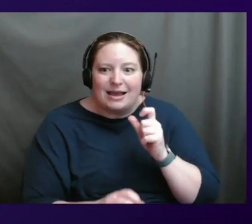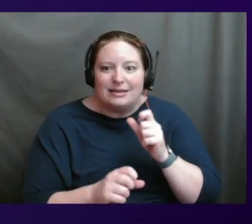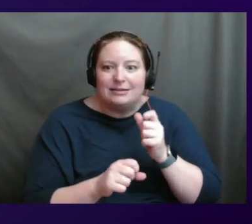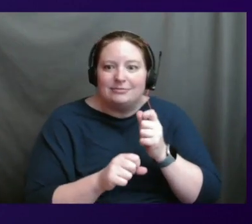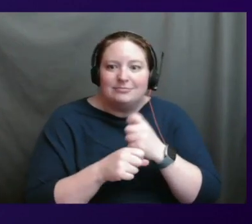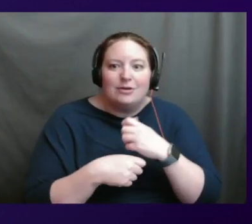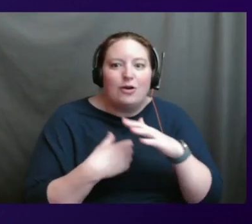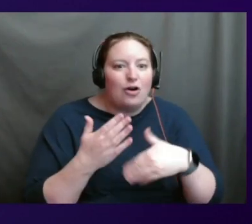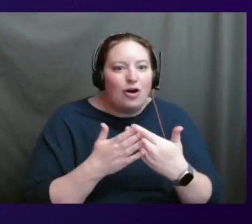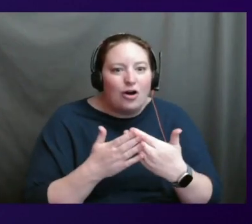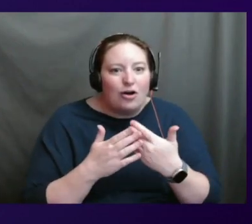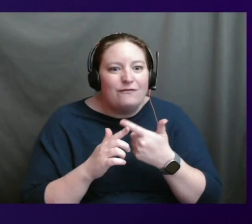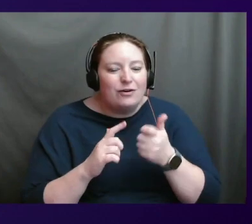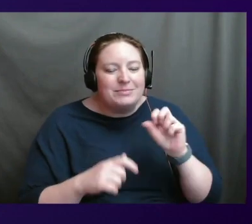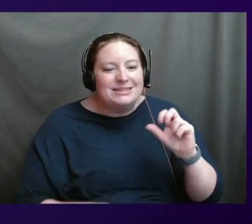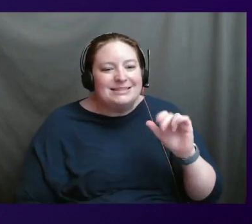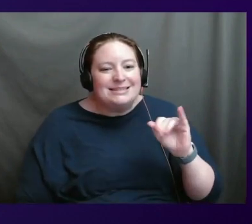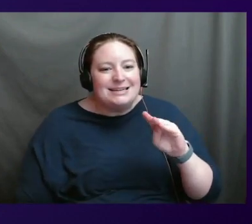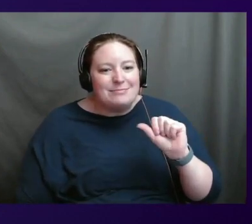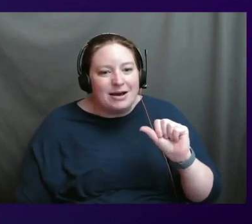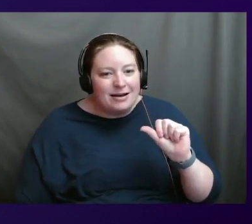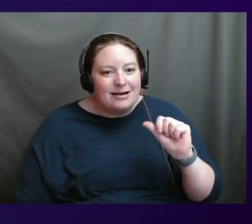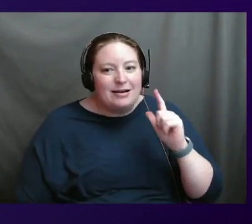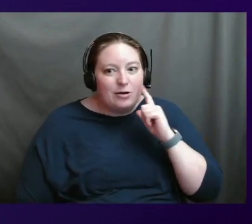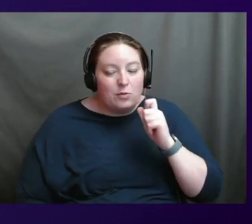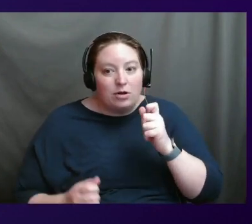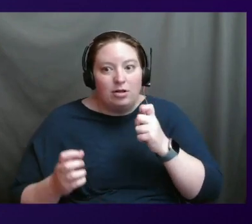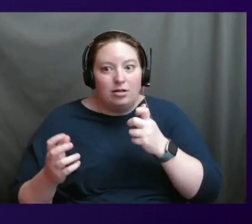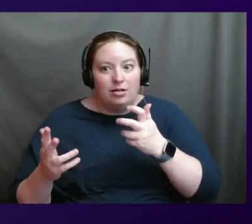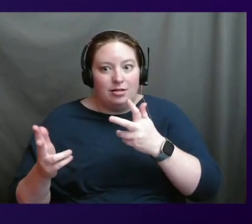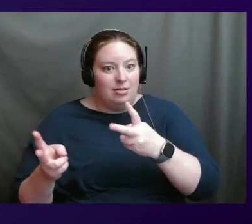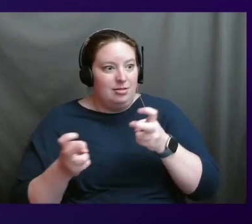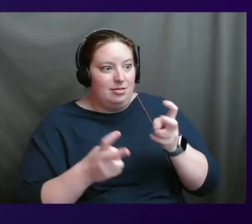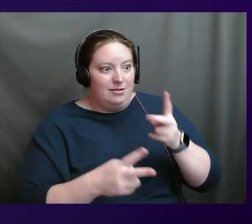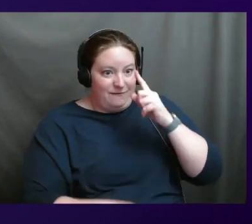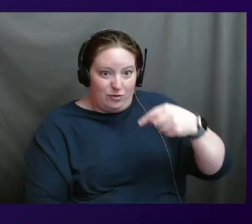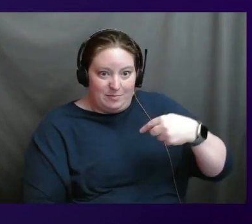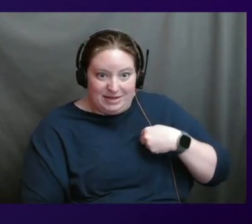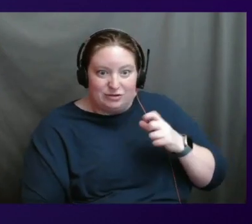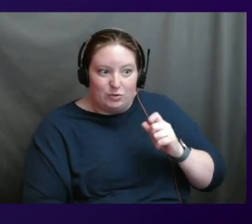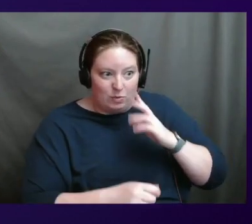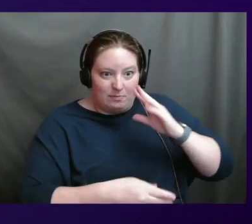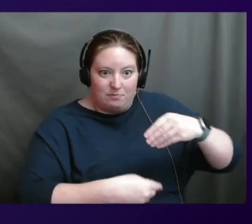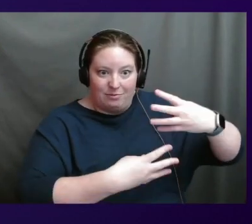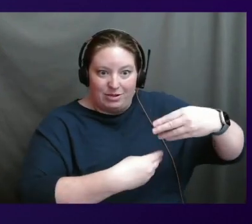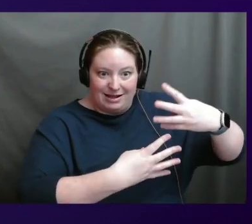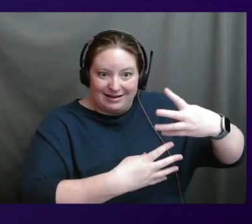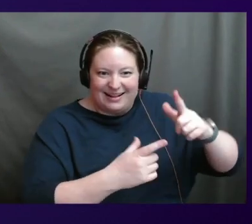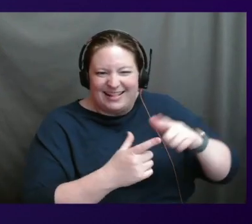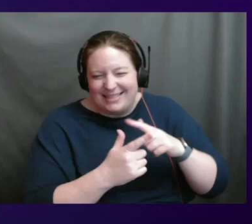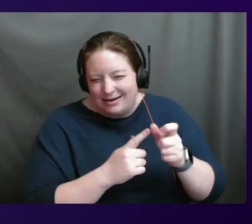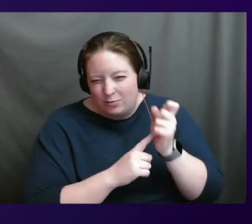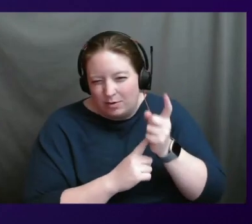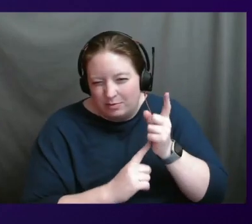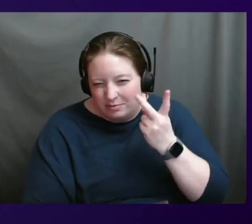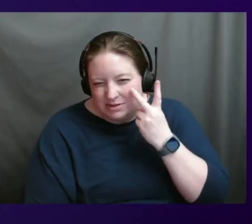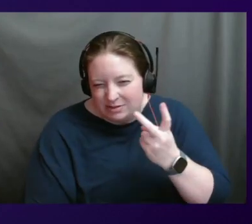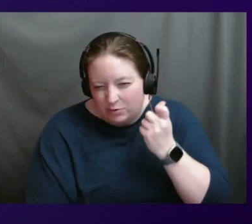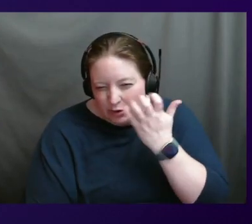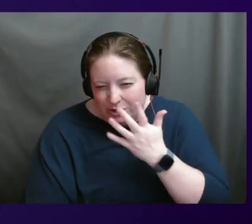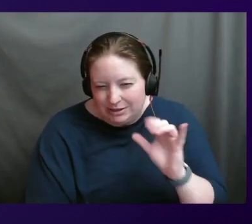It'll introspect that for me, so that way I can populate it. And in just a moment, we'll see just what that looks like.